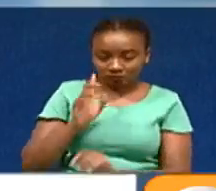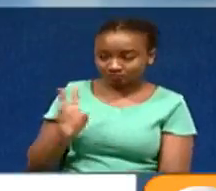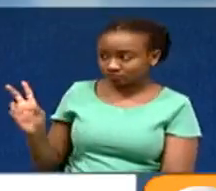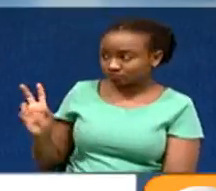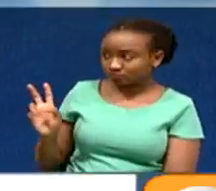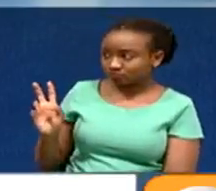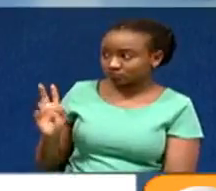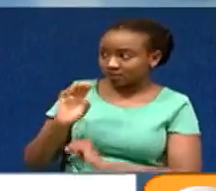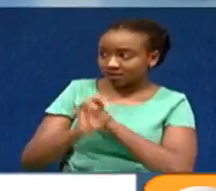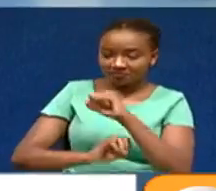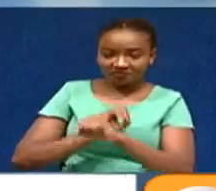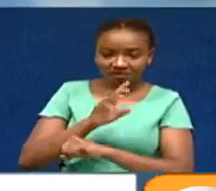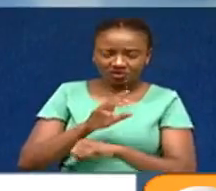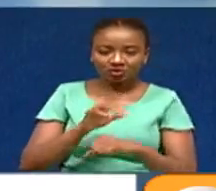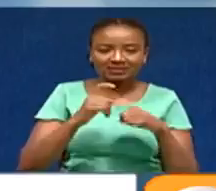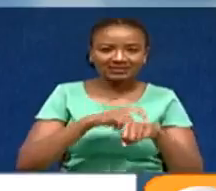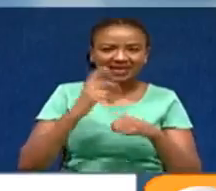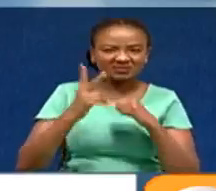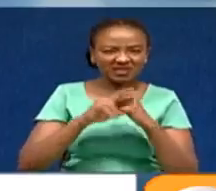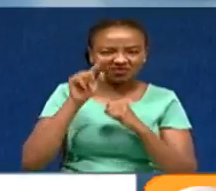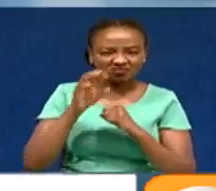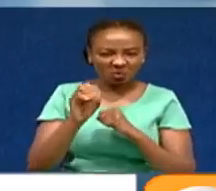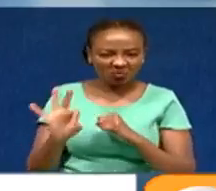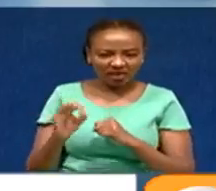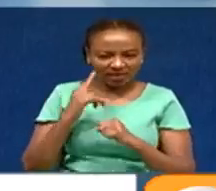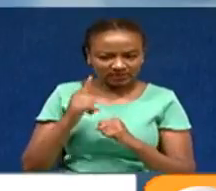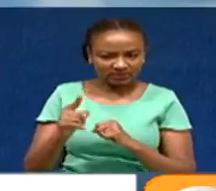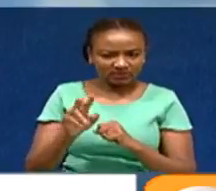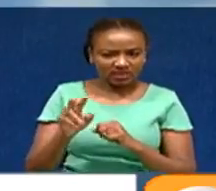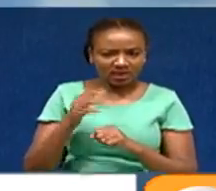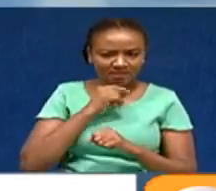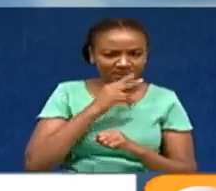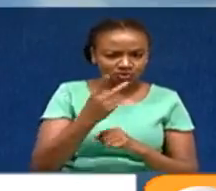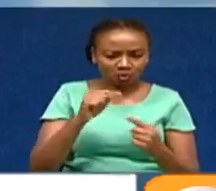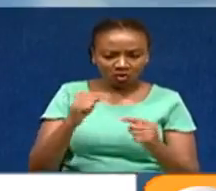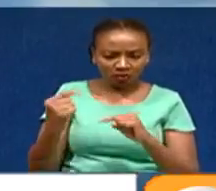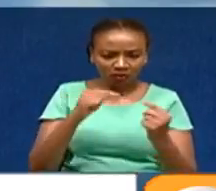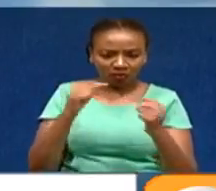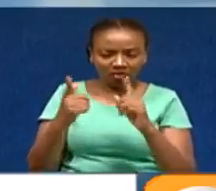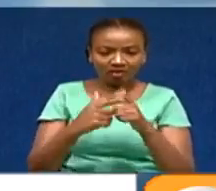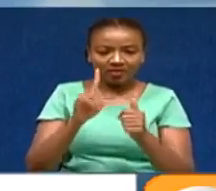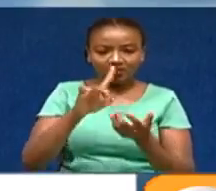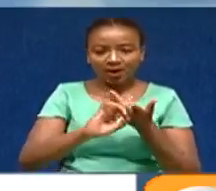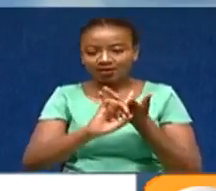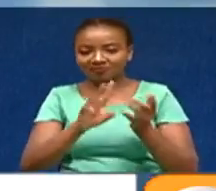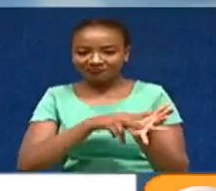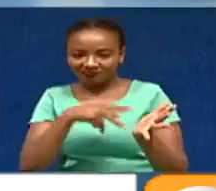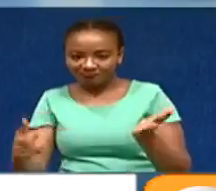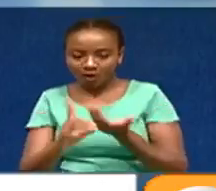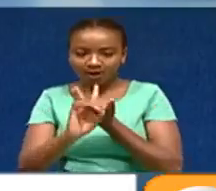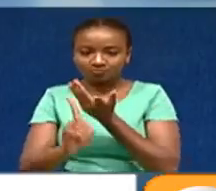footage recorded at 7:03 p.m. on Saturday, there is a commotion between two men before one falls into the